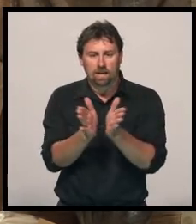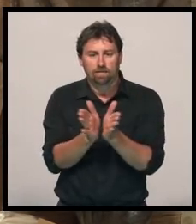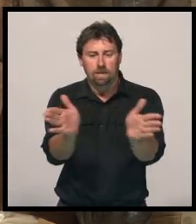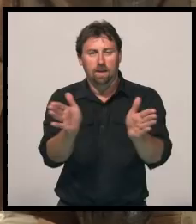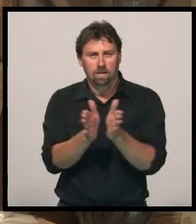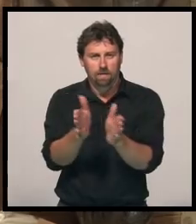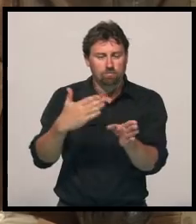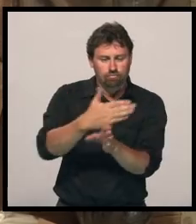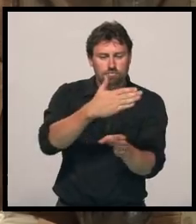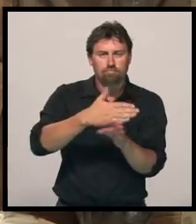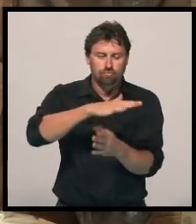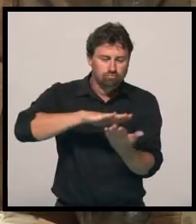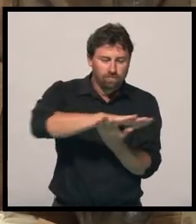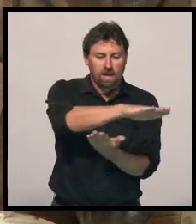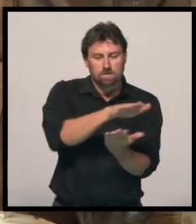flat.